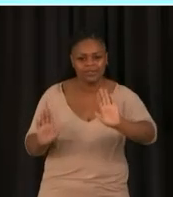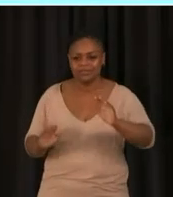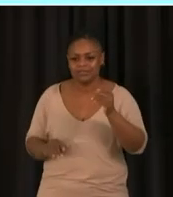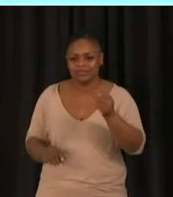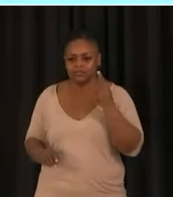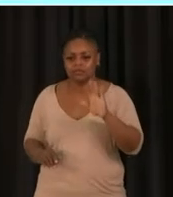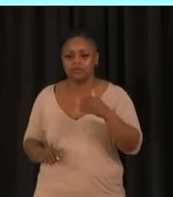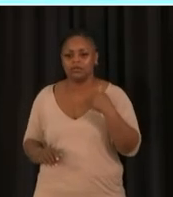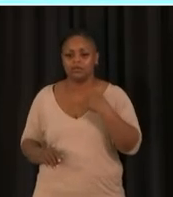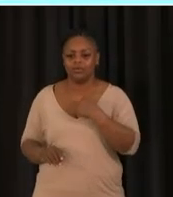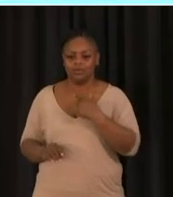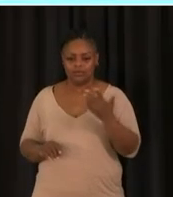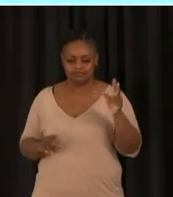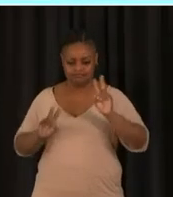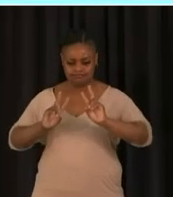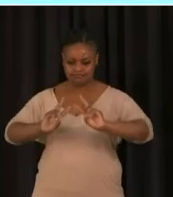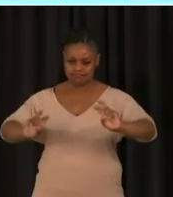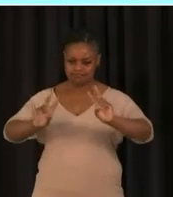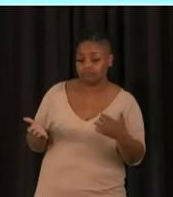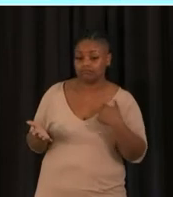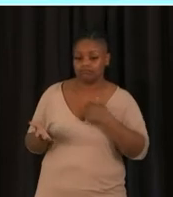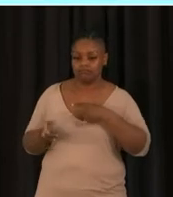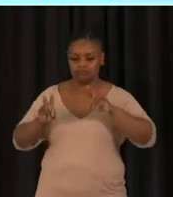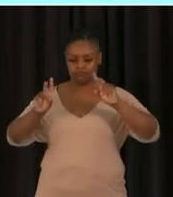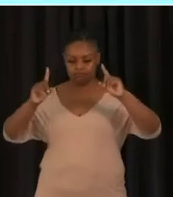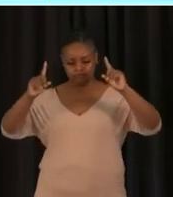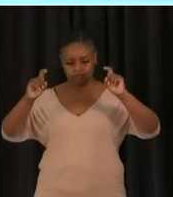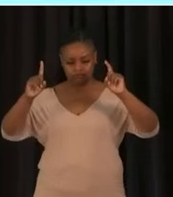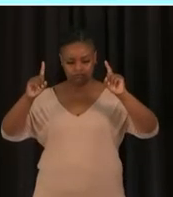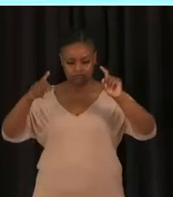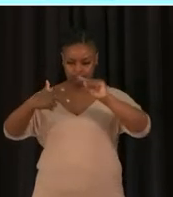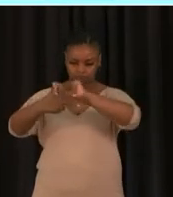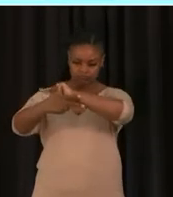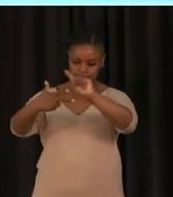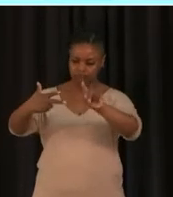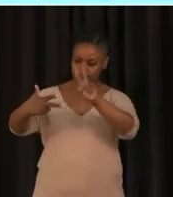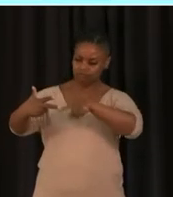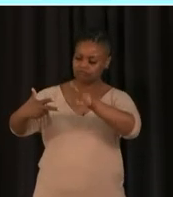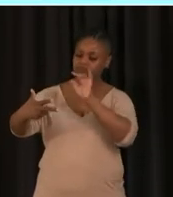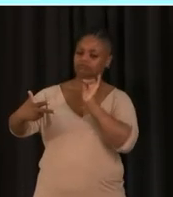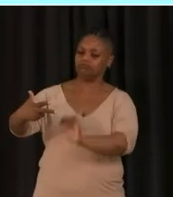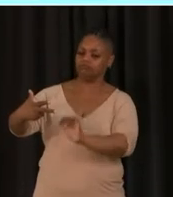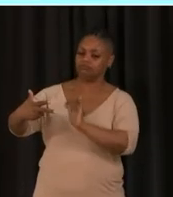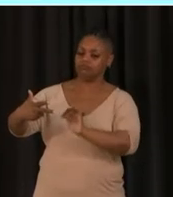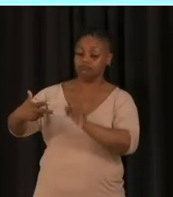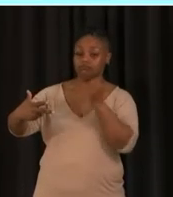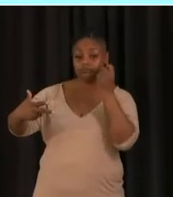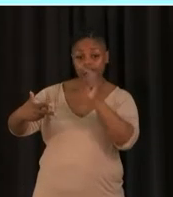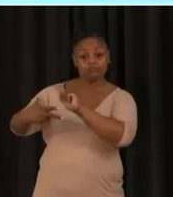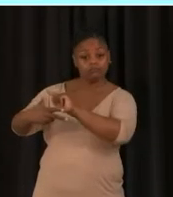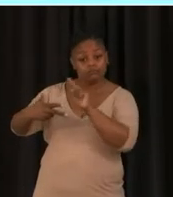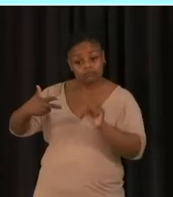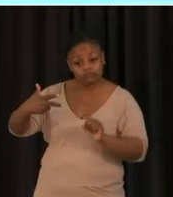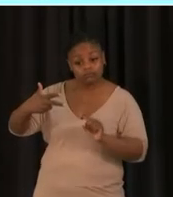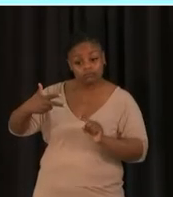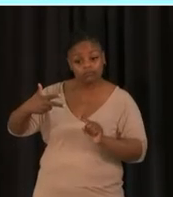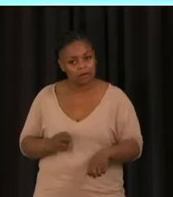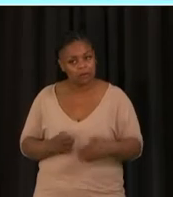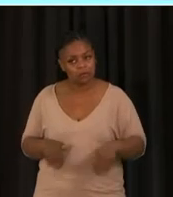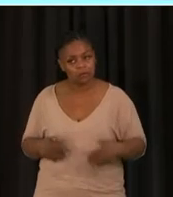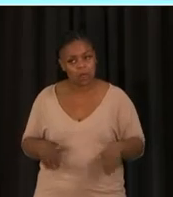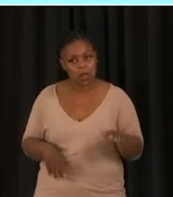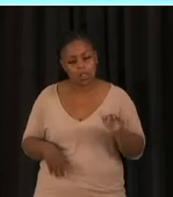but really impressive what you laid out before us. And we have one final guest that we want to bring into the conversation, and then we'll also